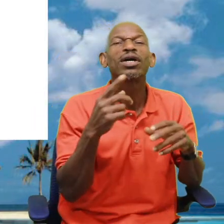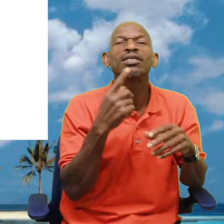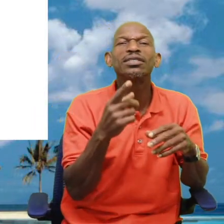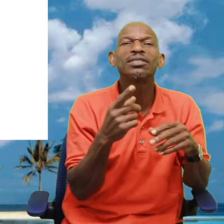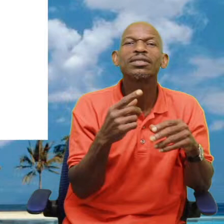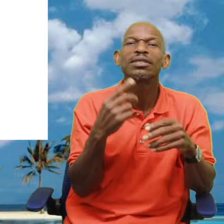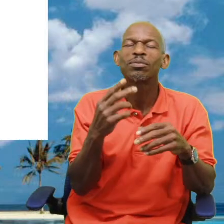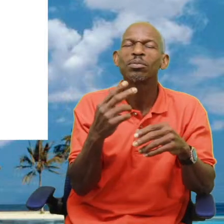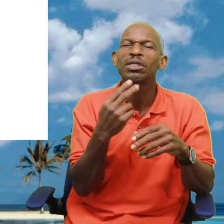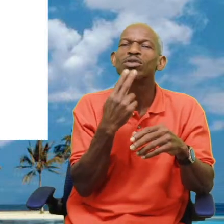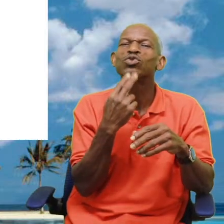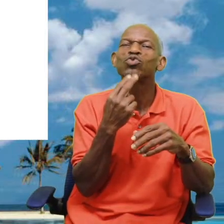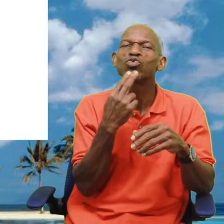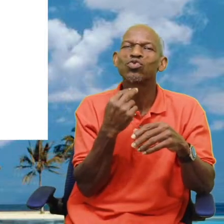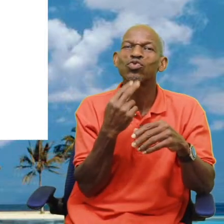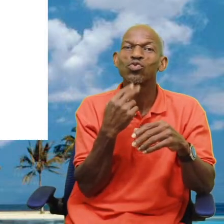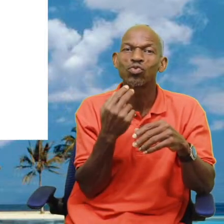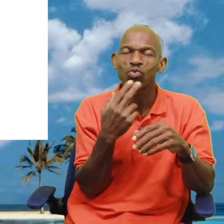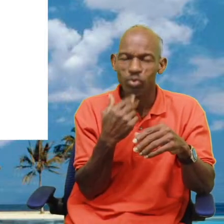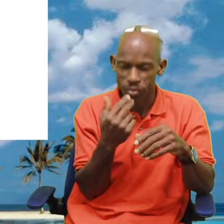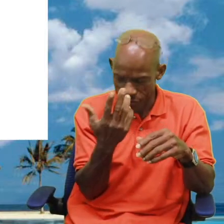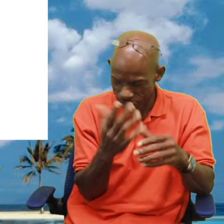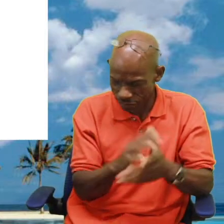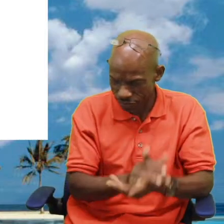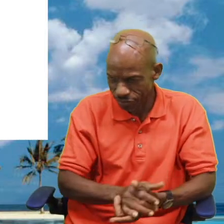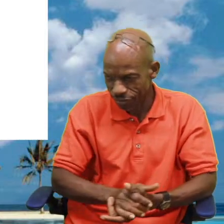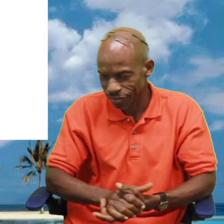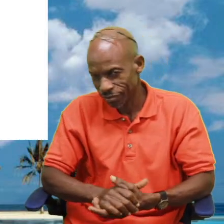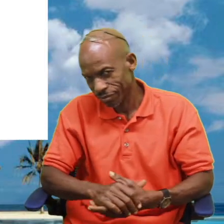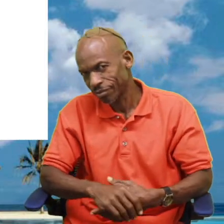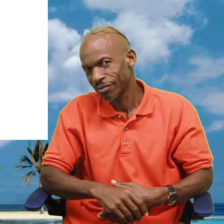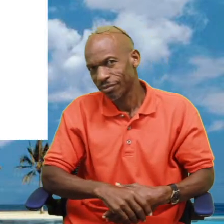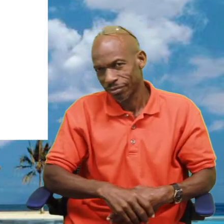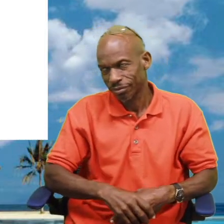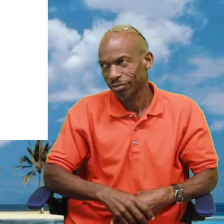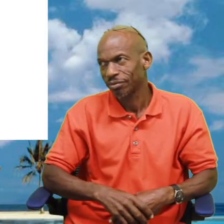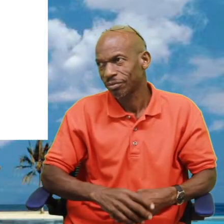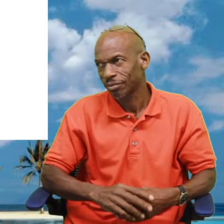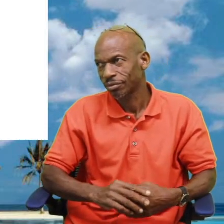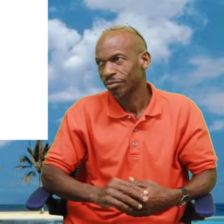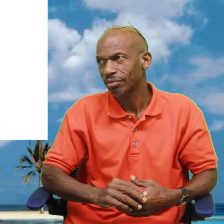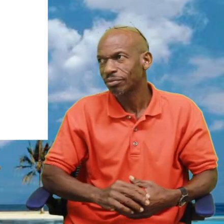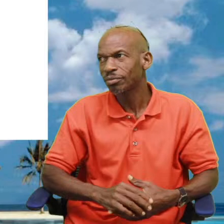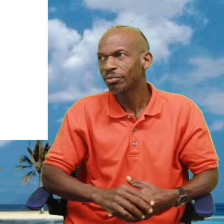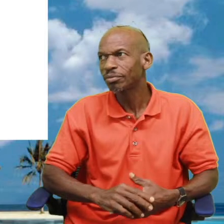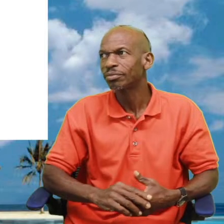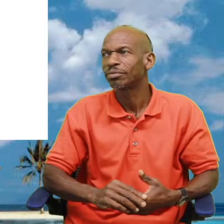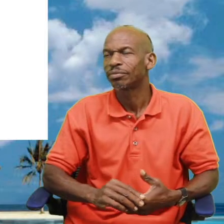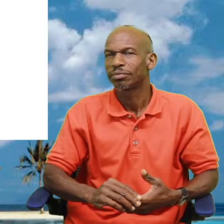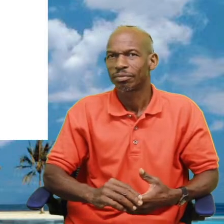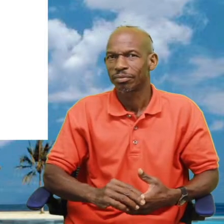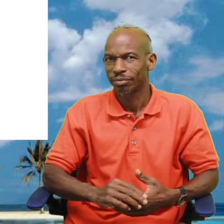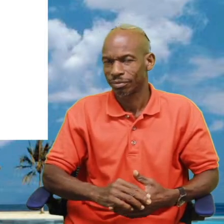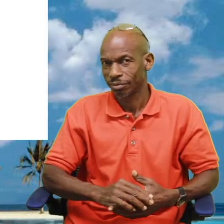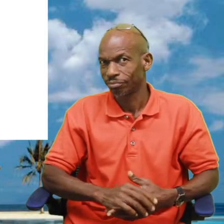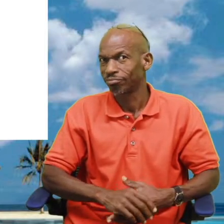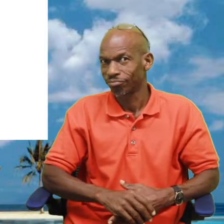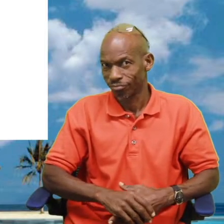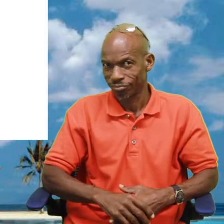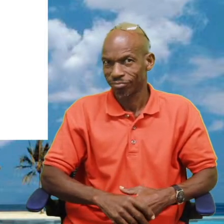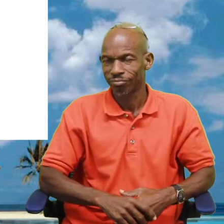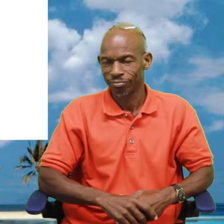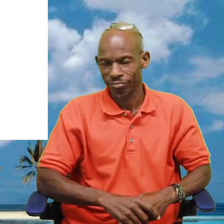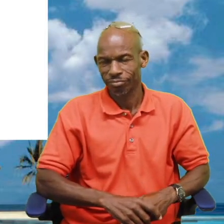We say the baby is cute or sweet. Right. Right. So we're saying